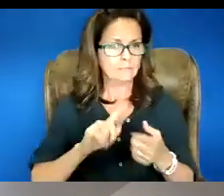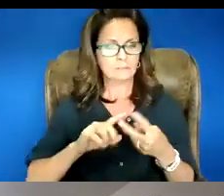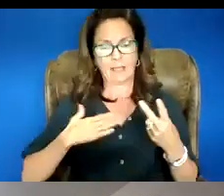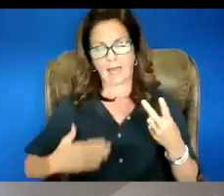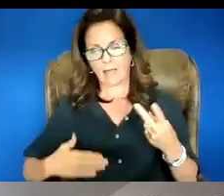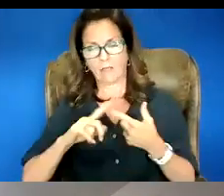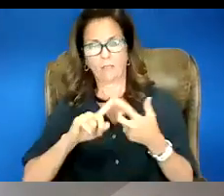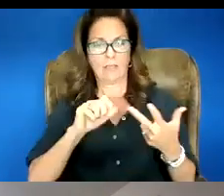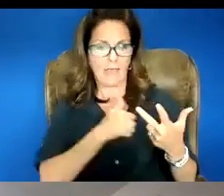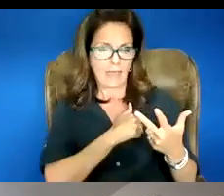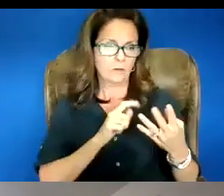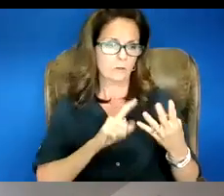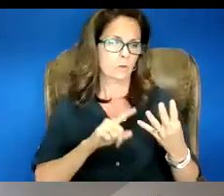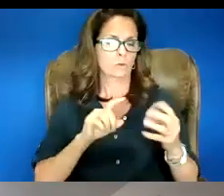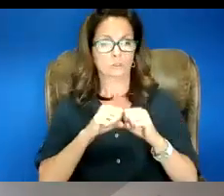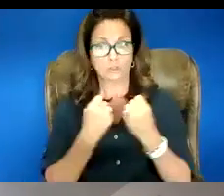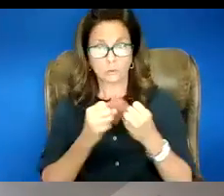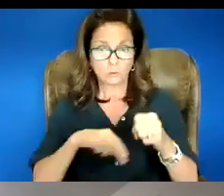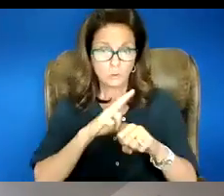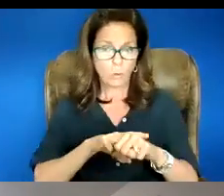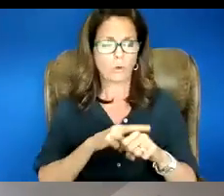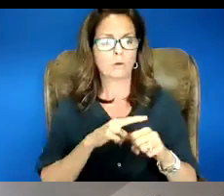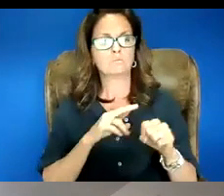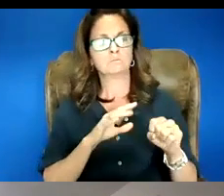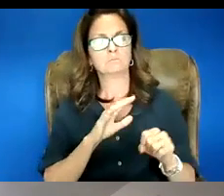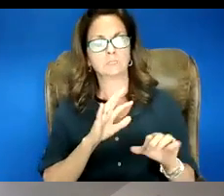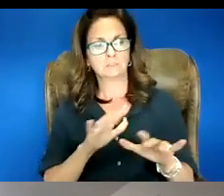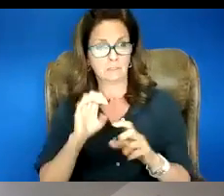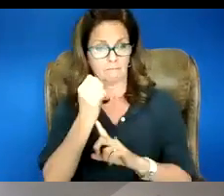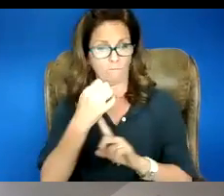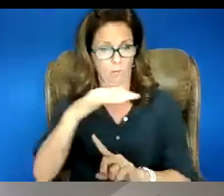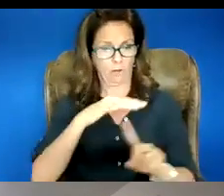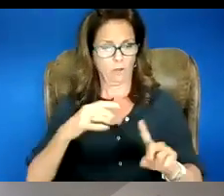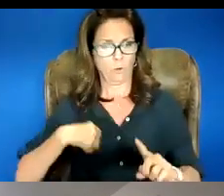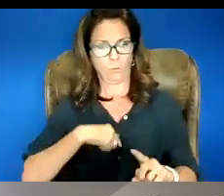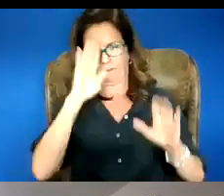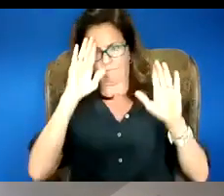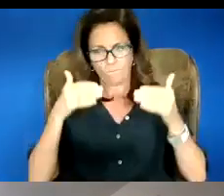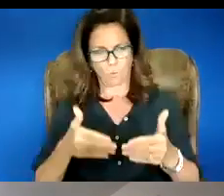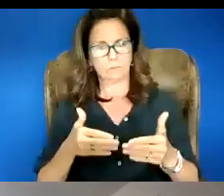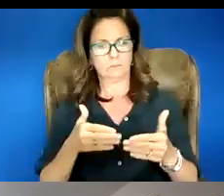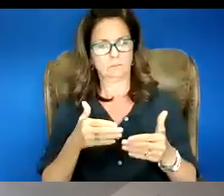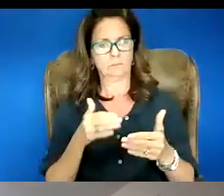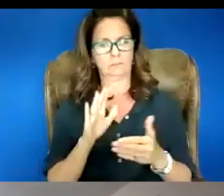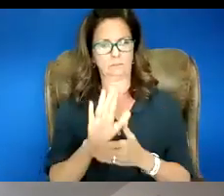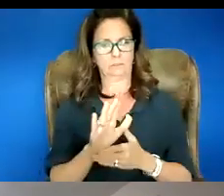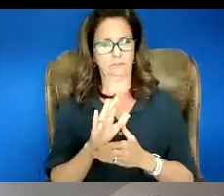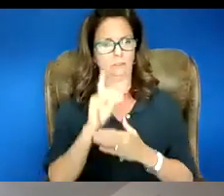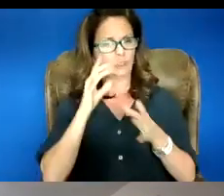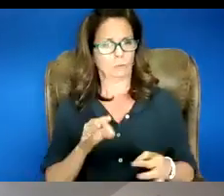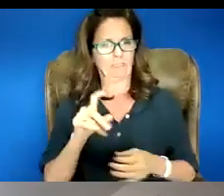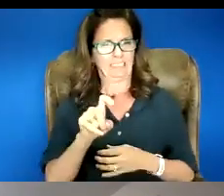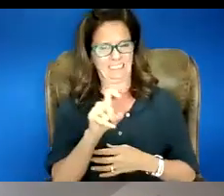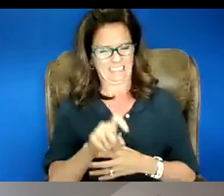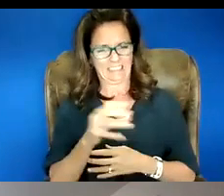norms, your environment. We focus on your self-determined needs and goals. And that means really that